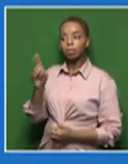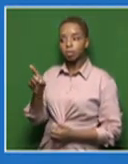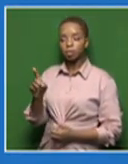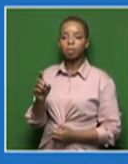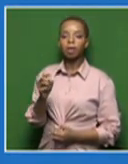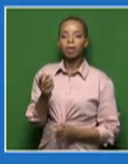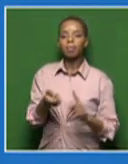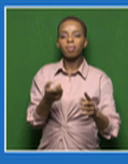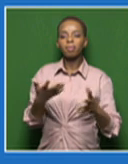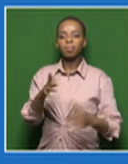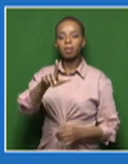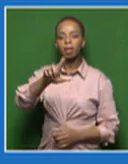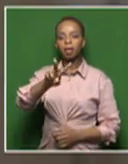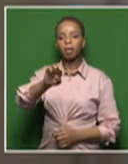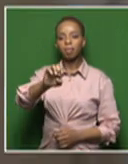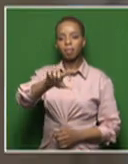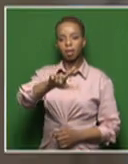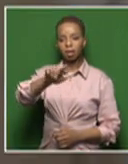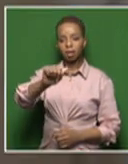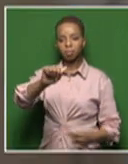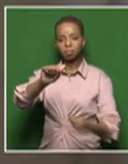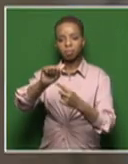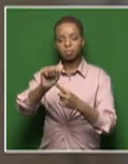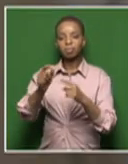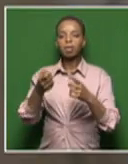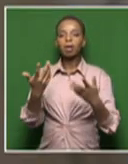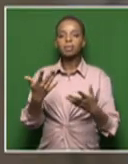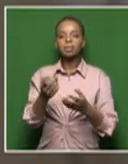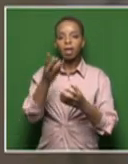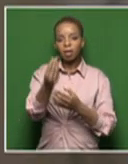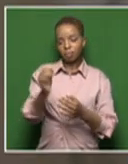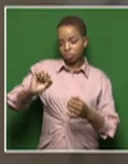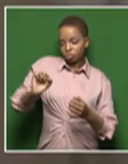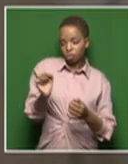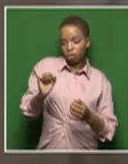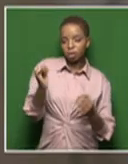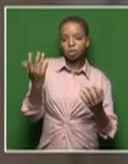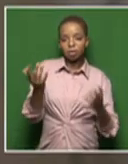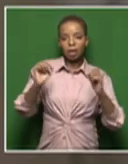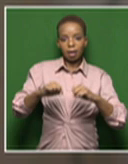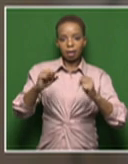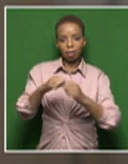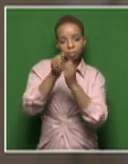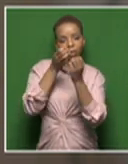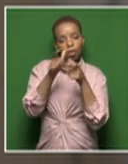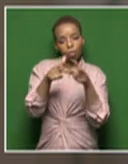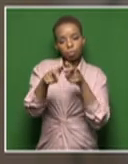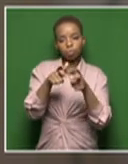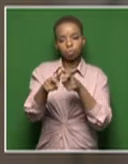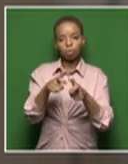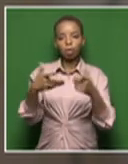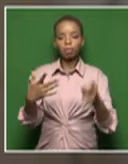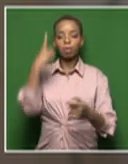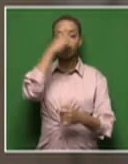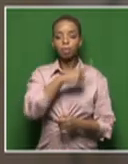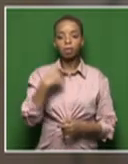with Vela, a prototype cloud-based biometric solution allowing access control and attendance register through facial recognition